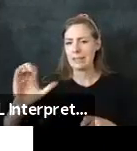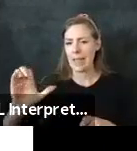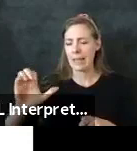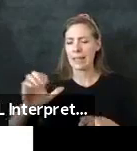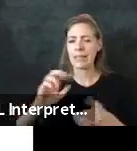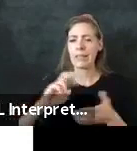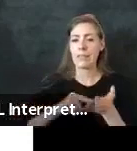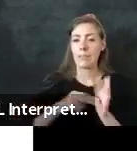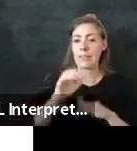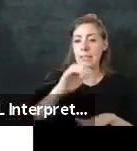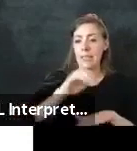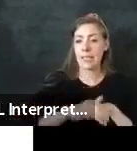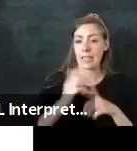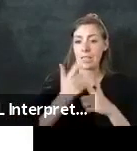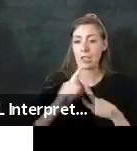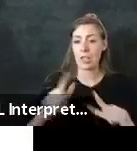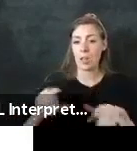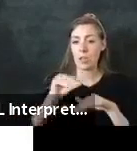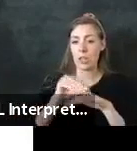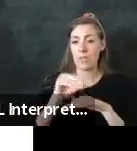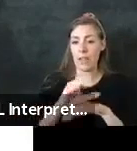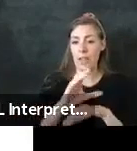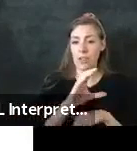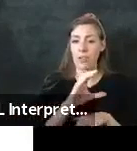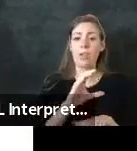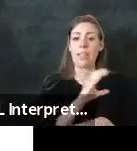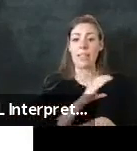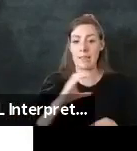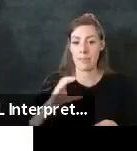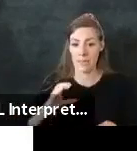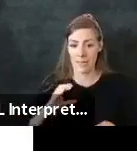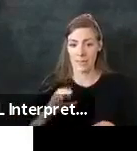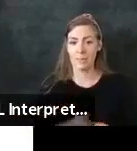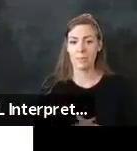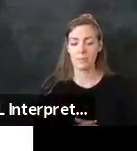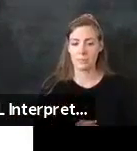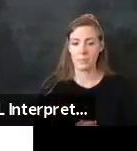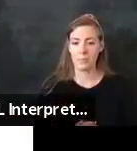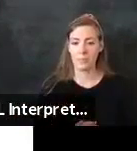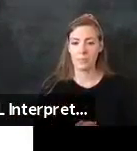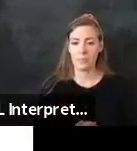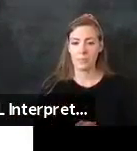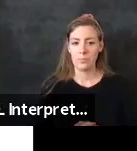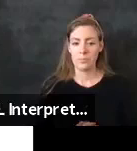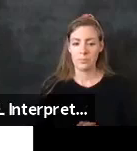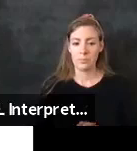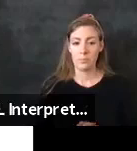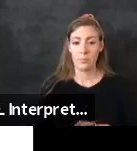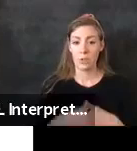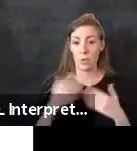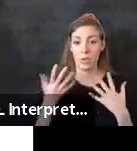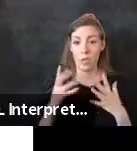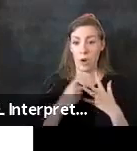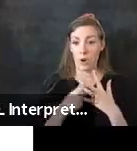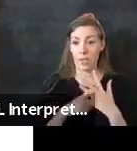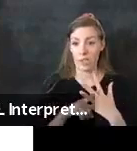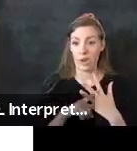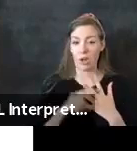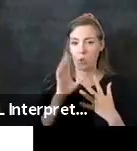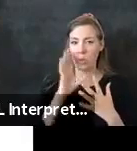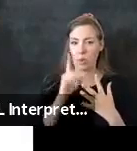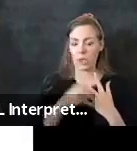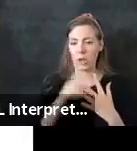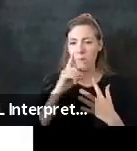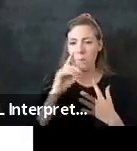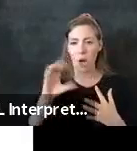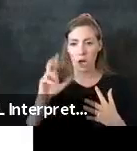English Language Advisory Committee, and DLAC is the District English Language Advisory Committee. So we've actually started these in October. First